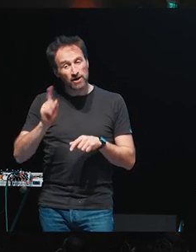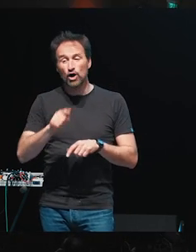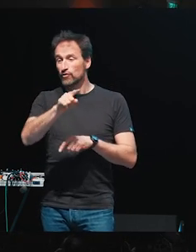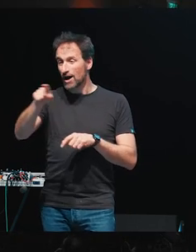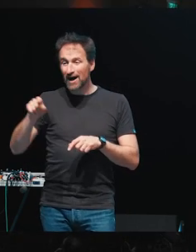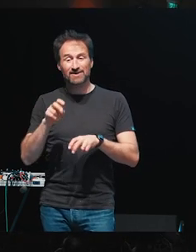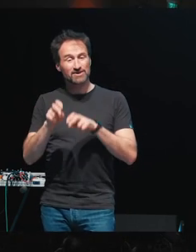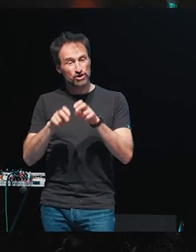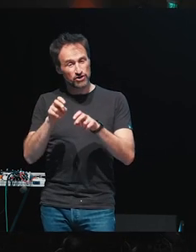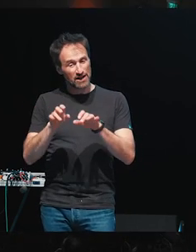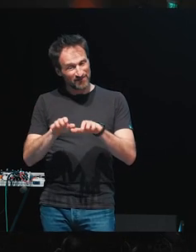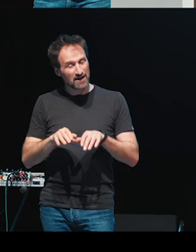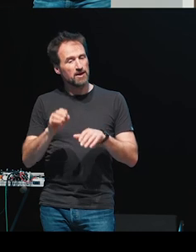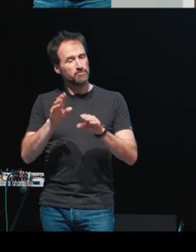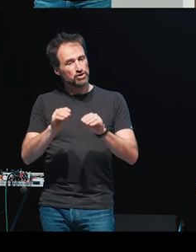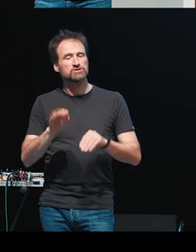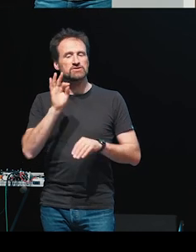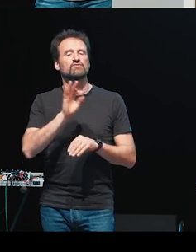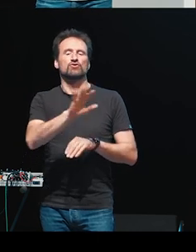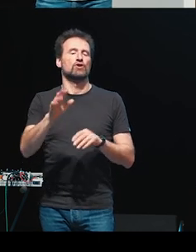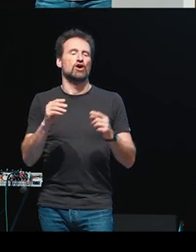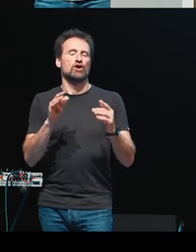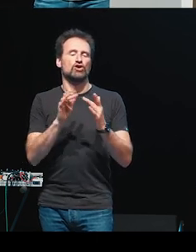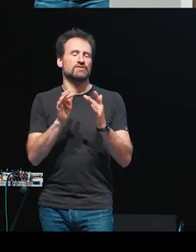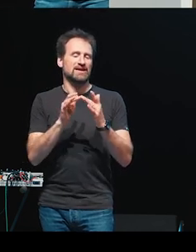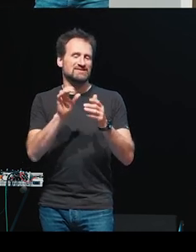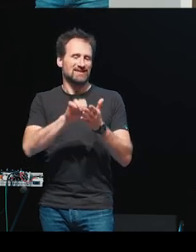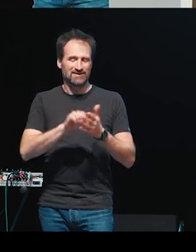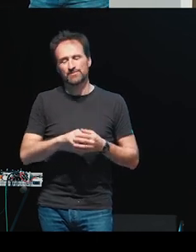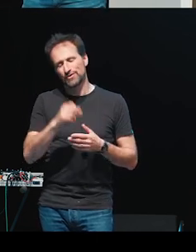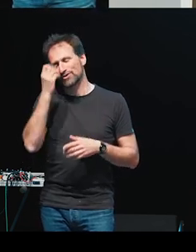own contact center. Again, we are hiring, of course.